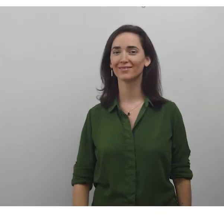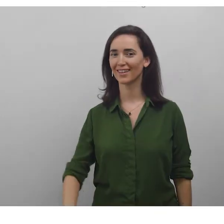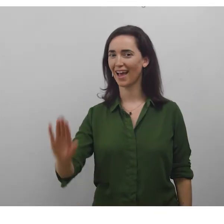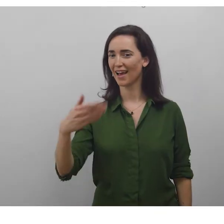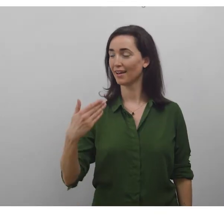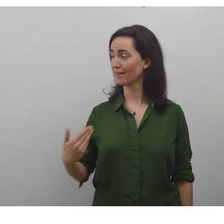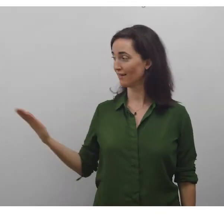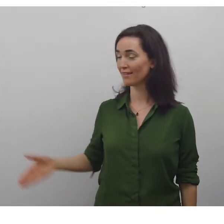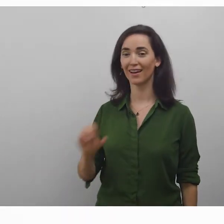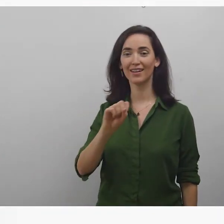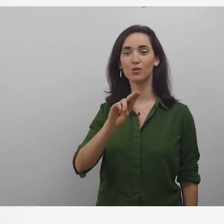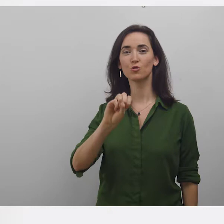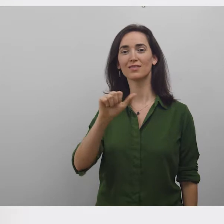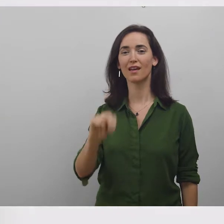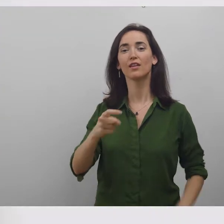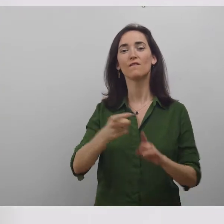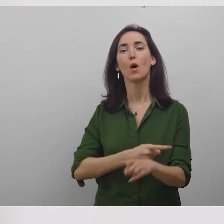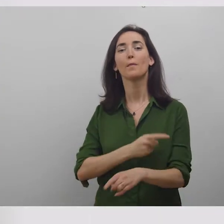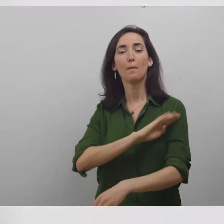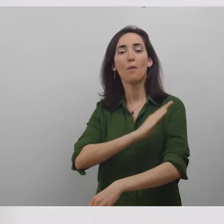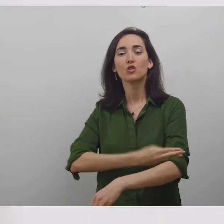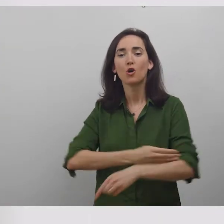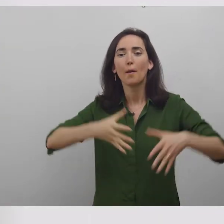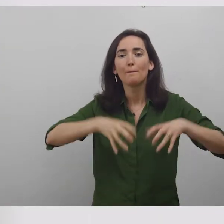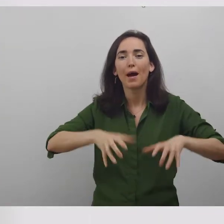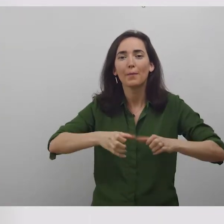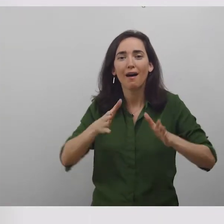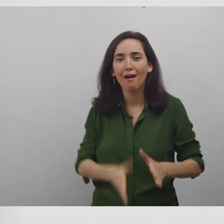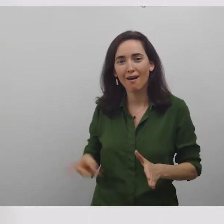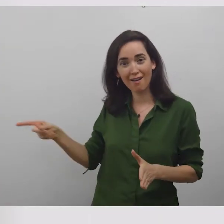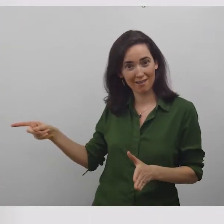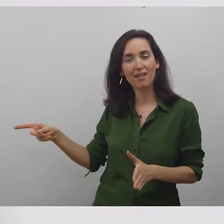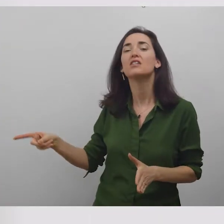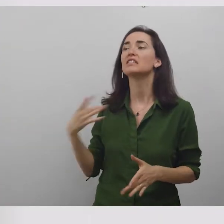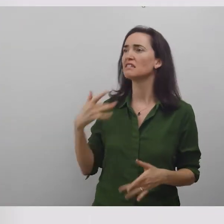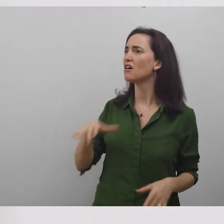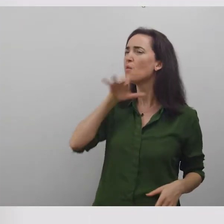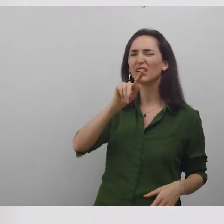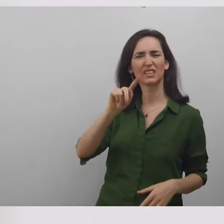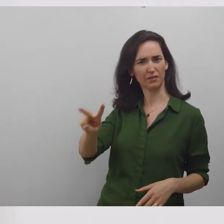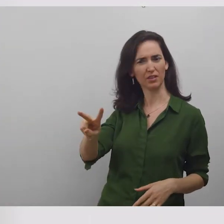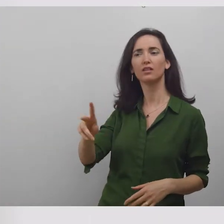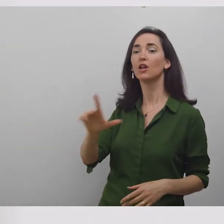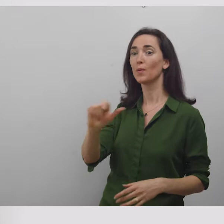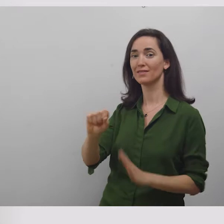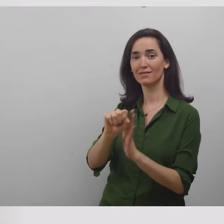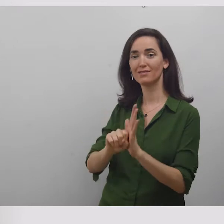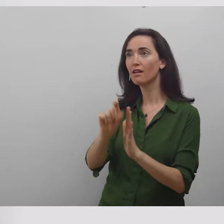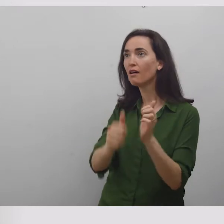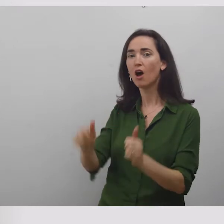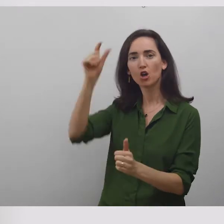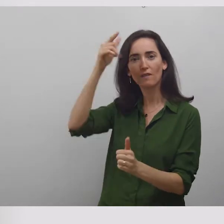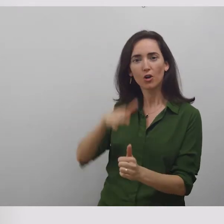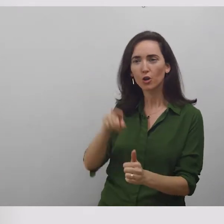Hey guys, Susan from the Muscle Manipulators here. I have been watching a lot of the press conferences with the governor of the